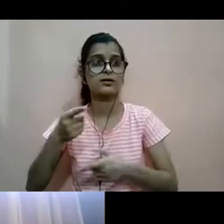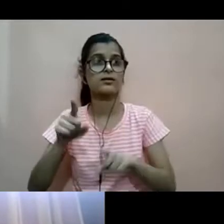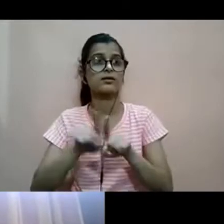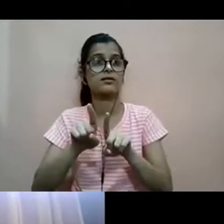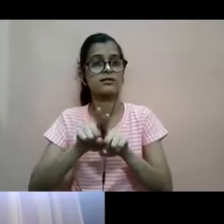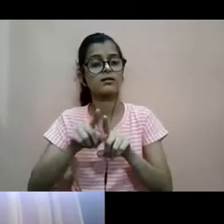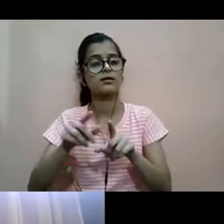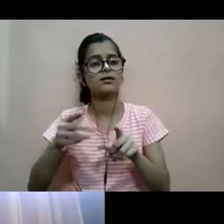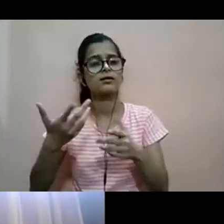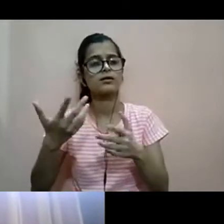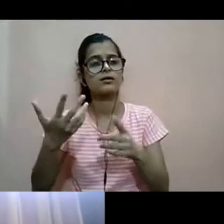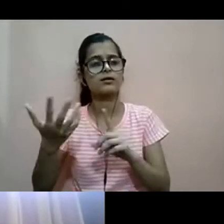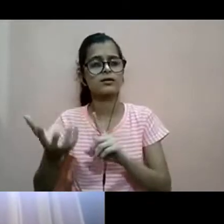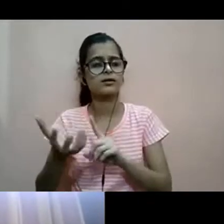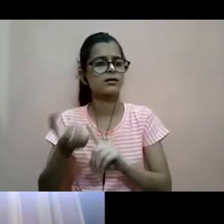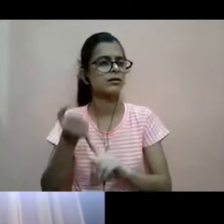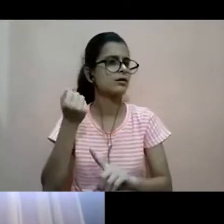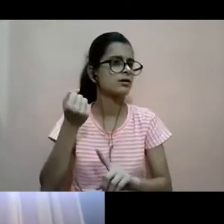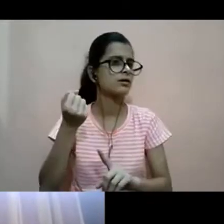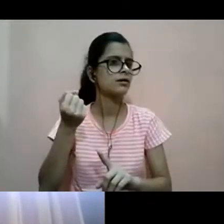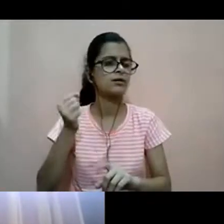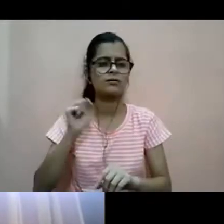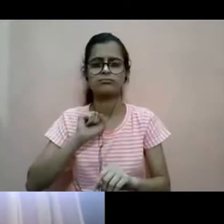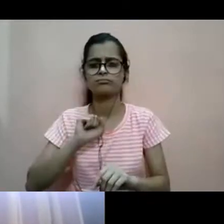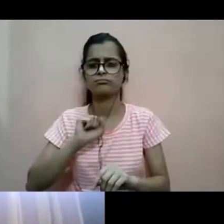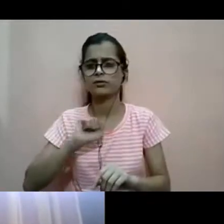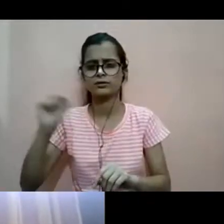they say, actually becomes the caregiver,